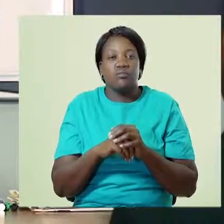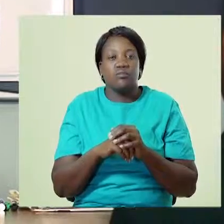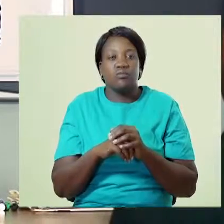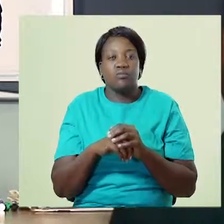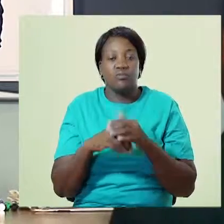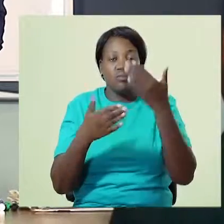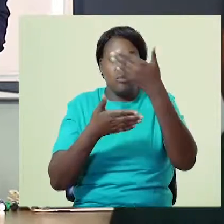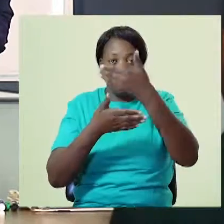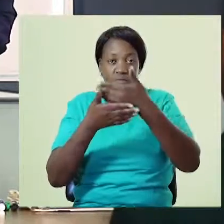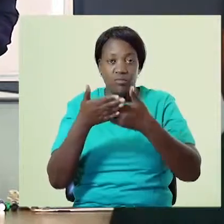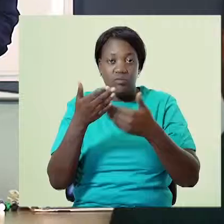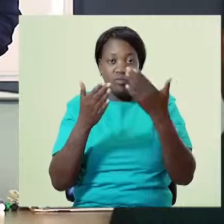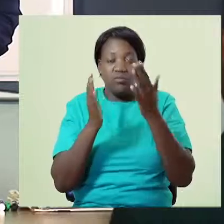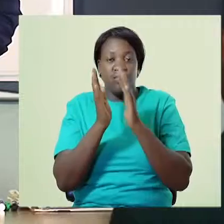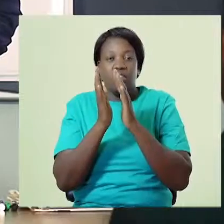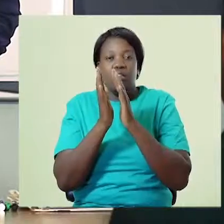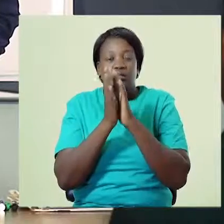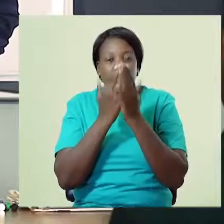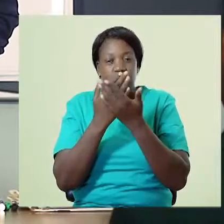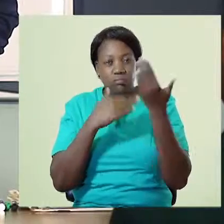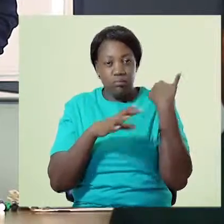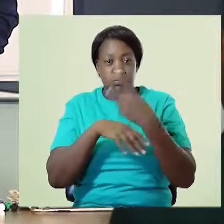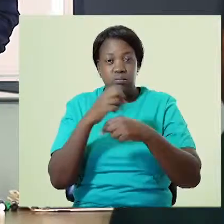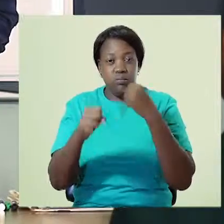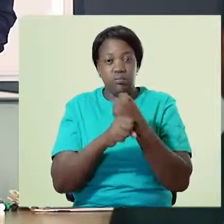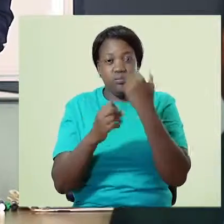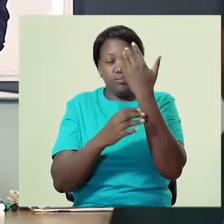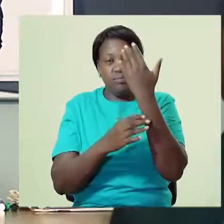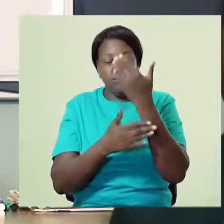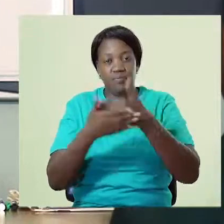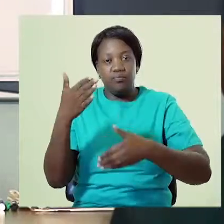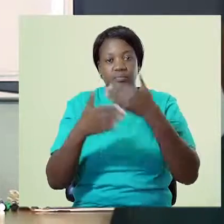Now, this is a cover of last year's examination paper.